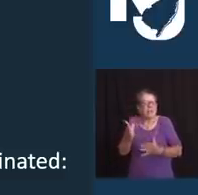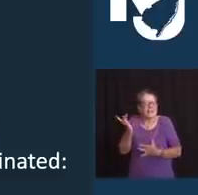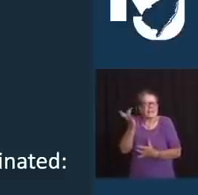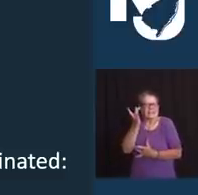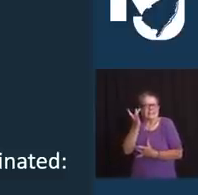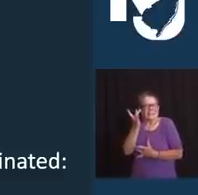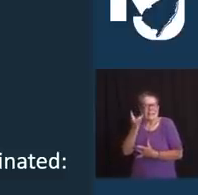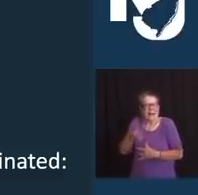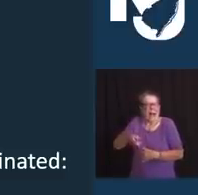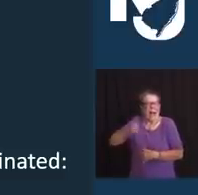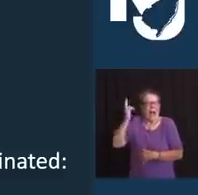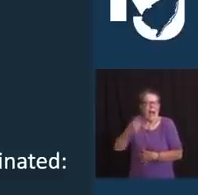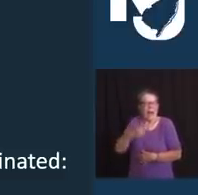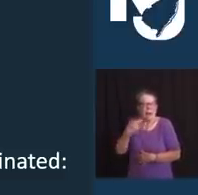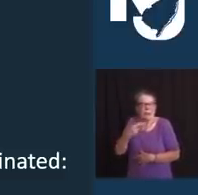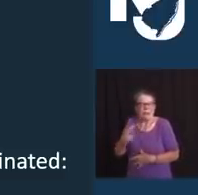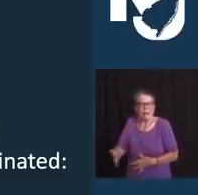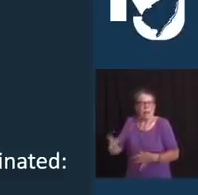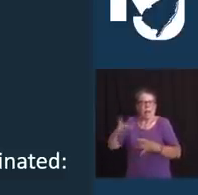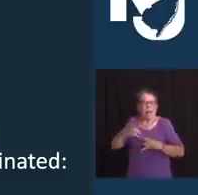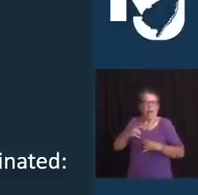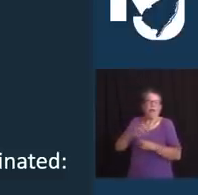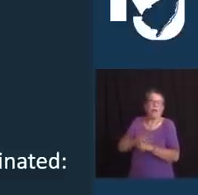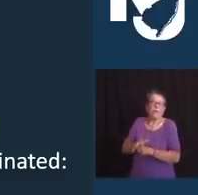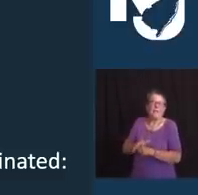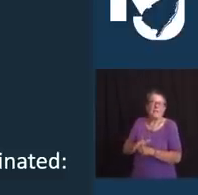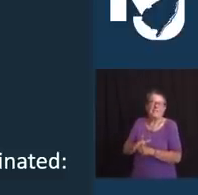that same week, July 12th to July 19th,